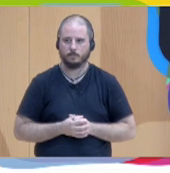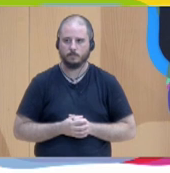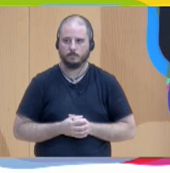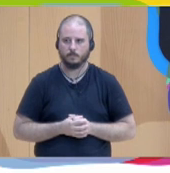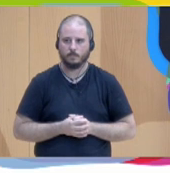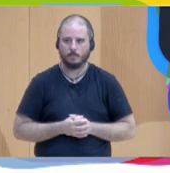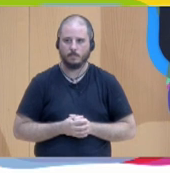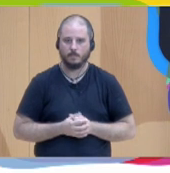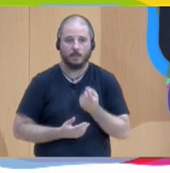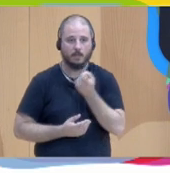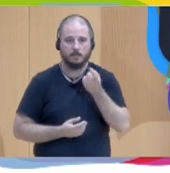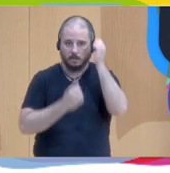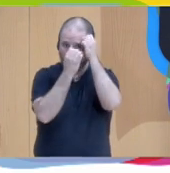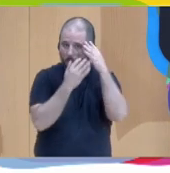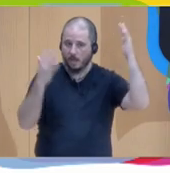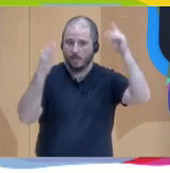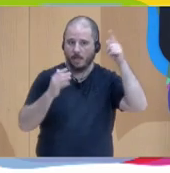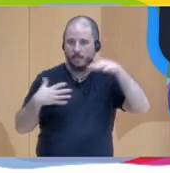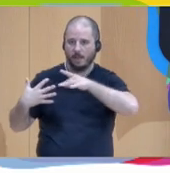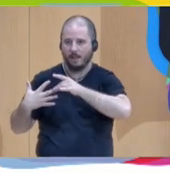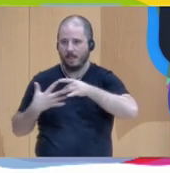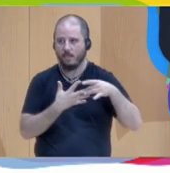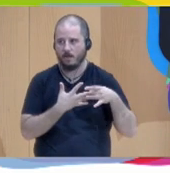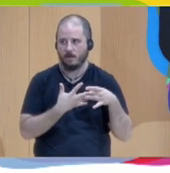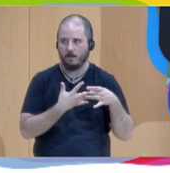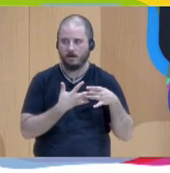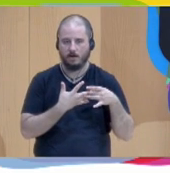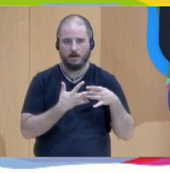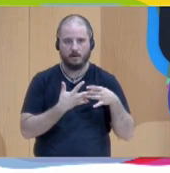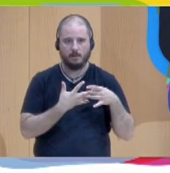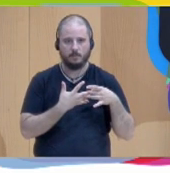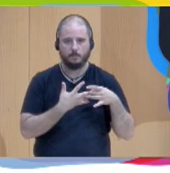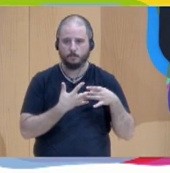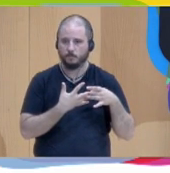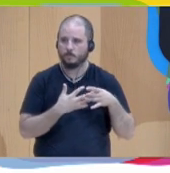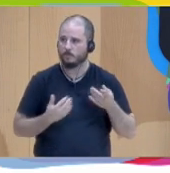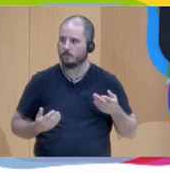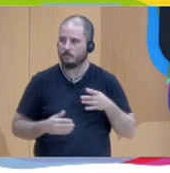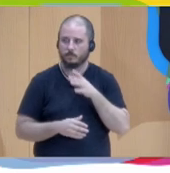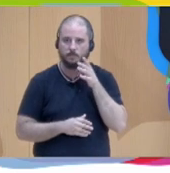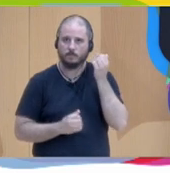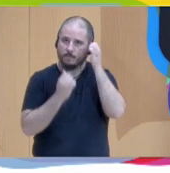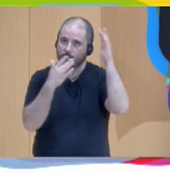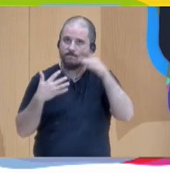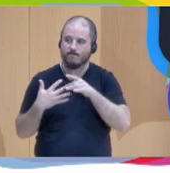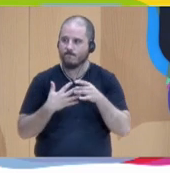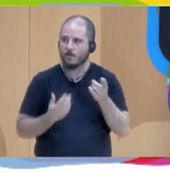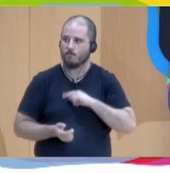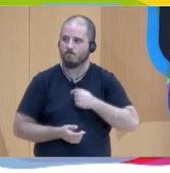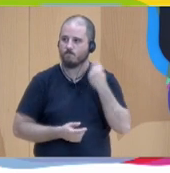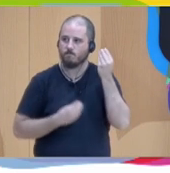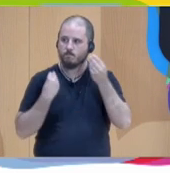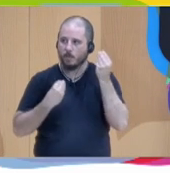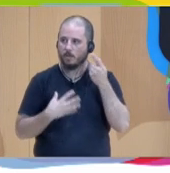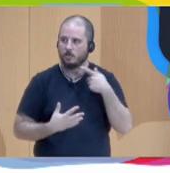for the leadership. I'm quite sure about it that this change that has happened and is going on and is going in